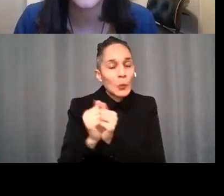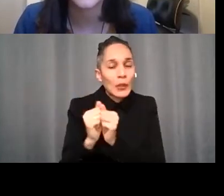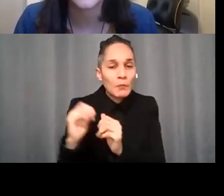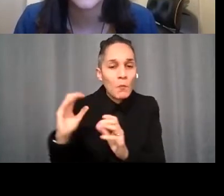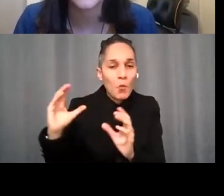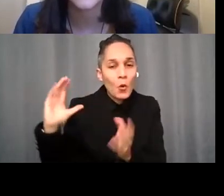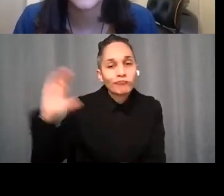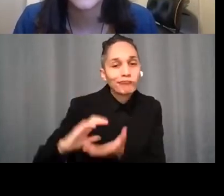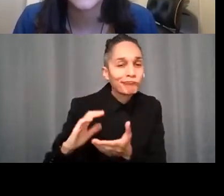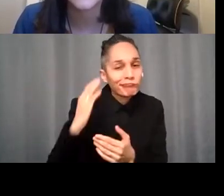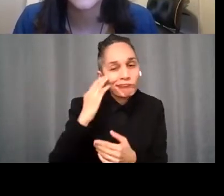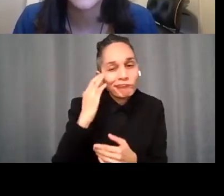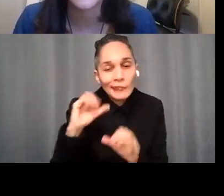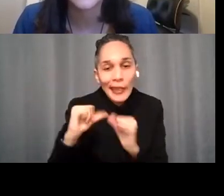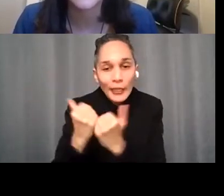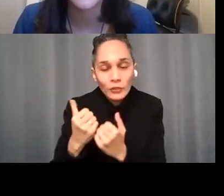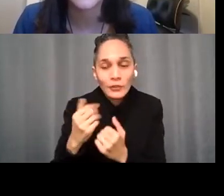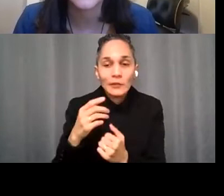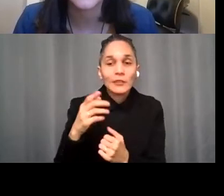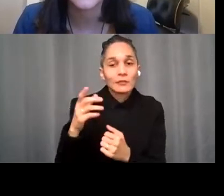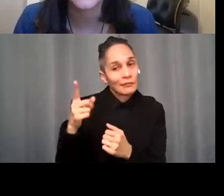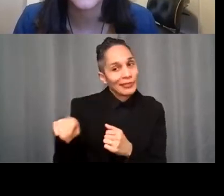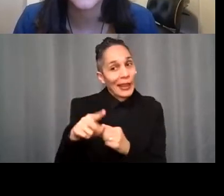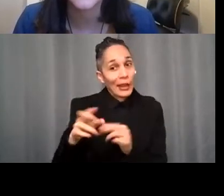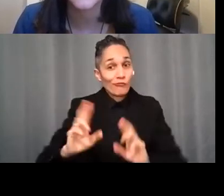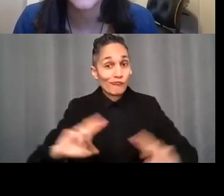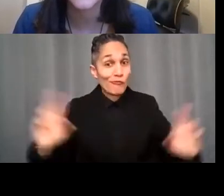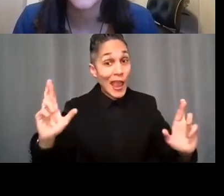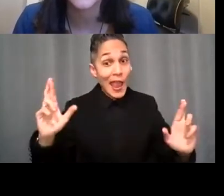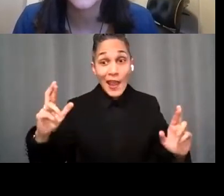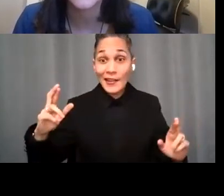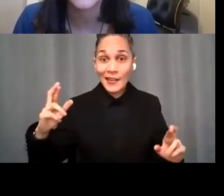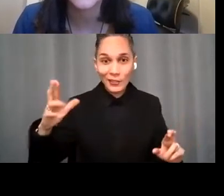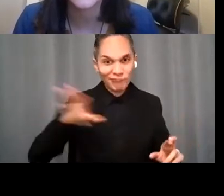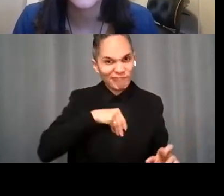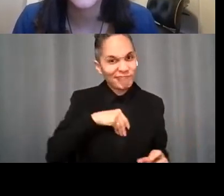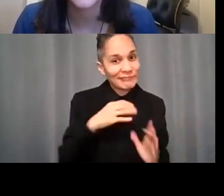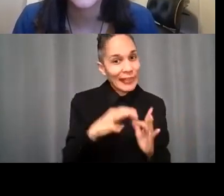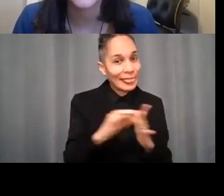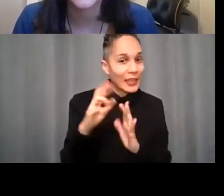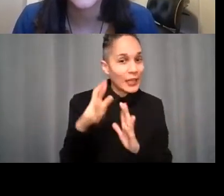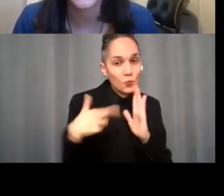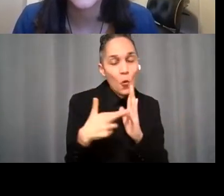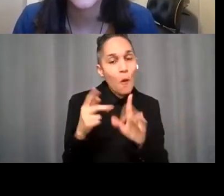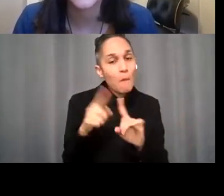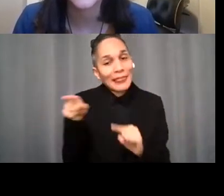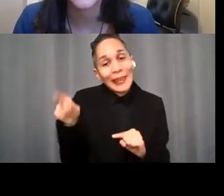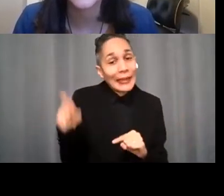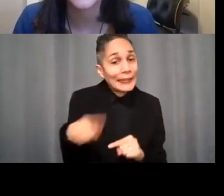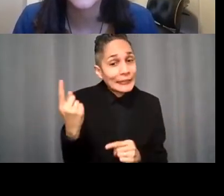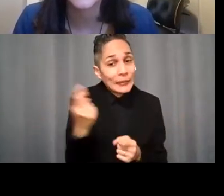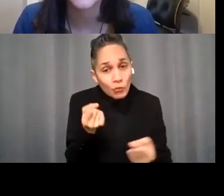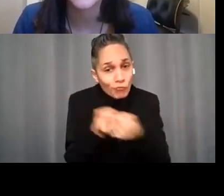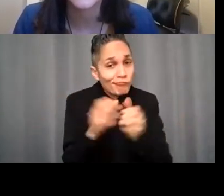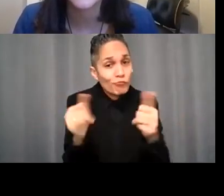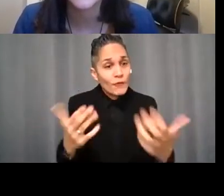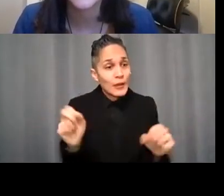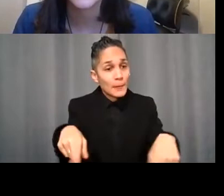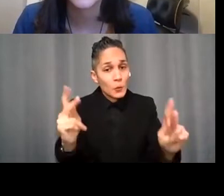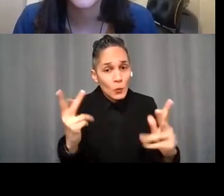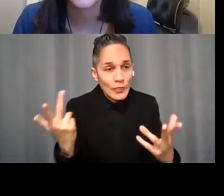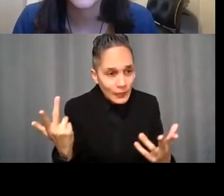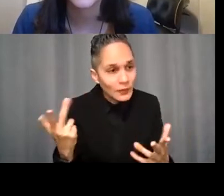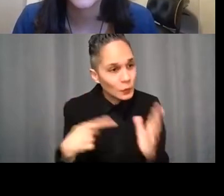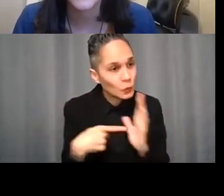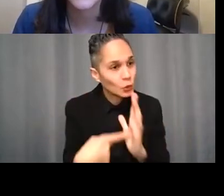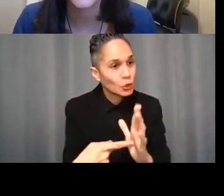represent some of these people who are ready to step into these lead roles. They just need somebody to give them the opportunity to